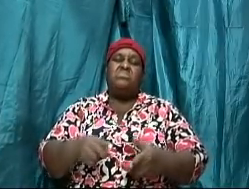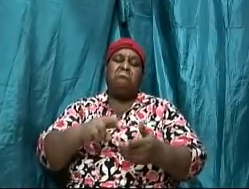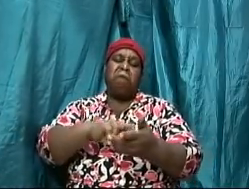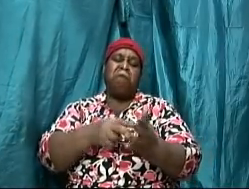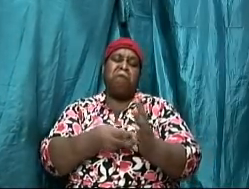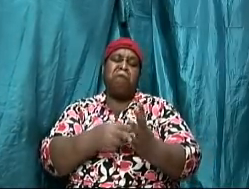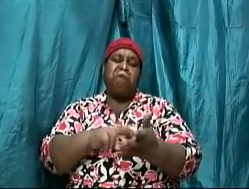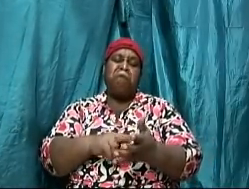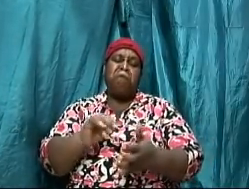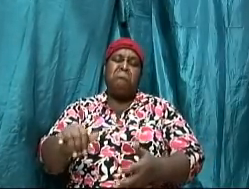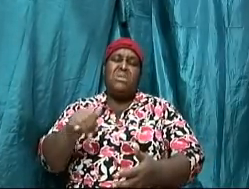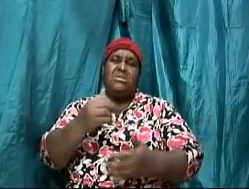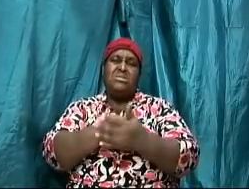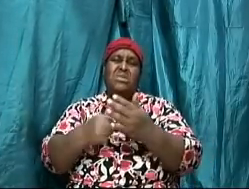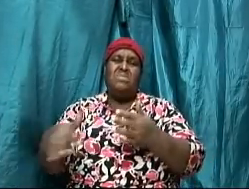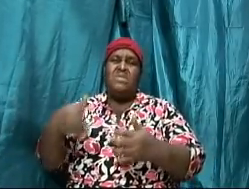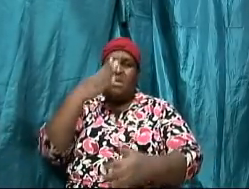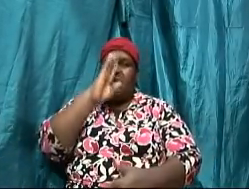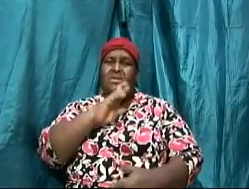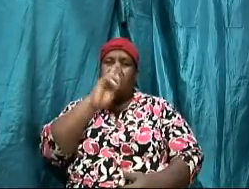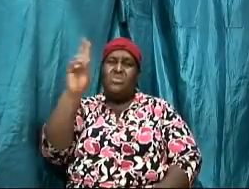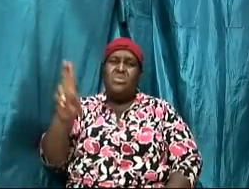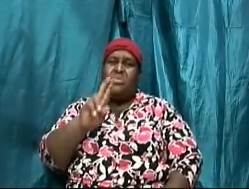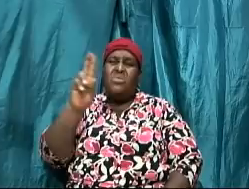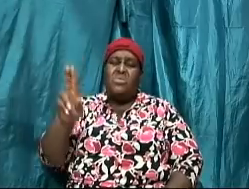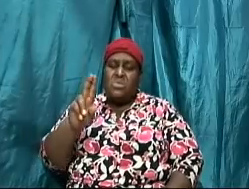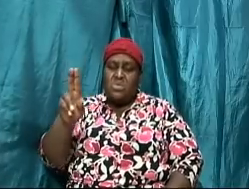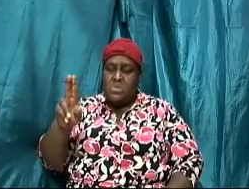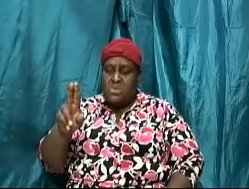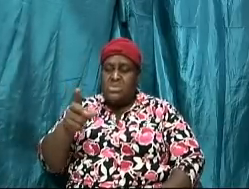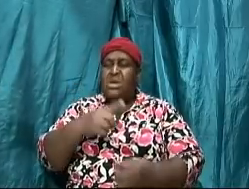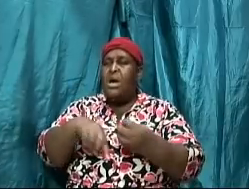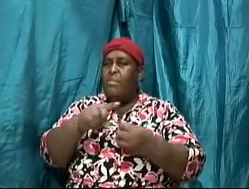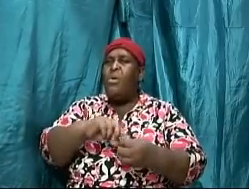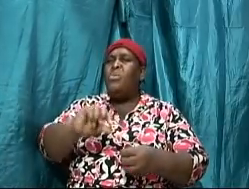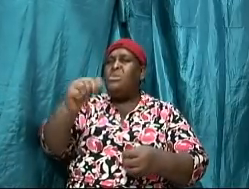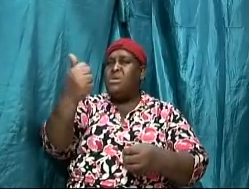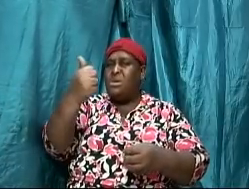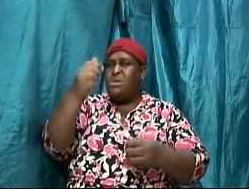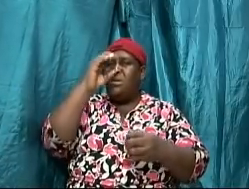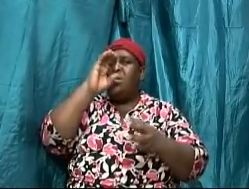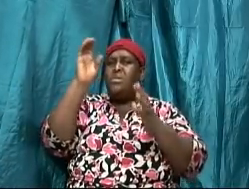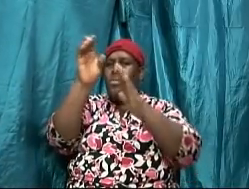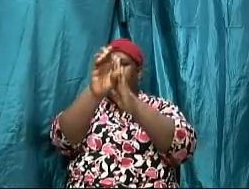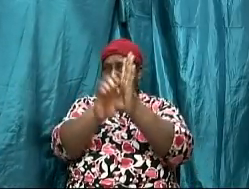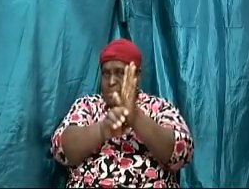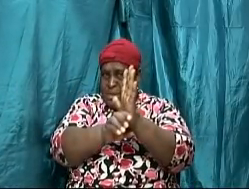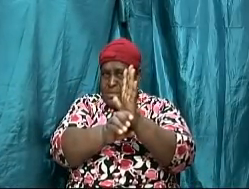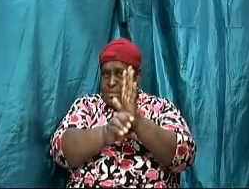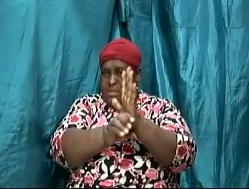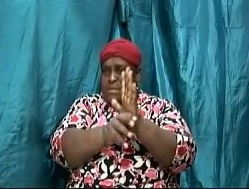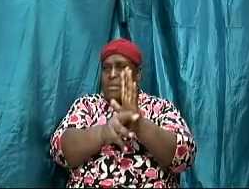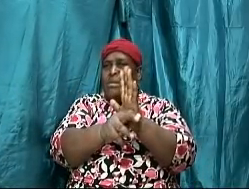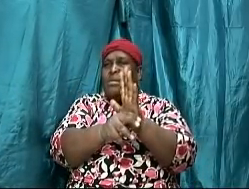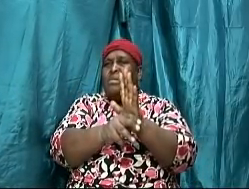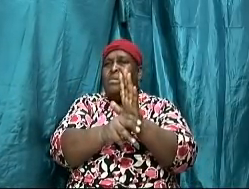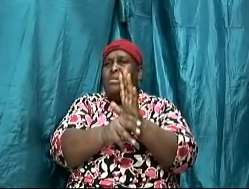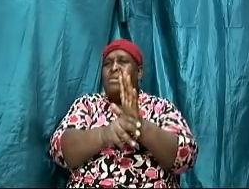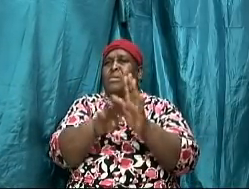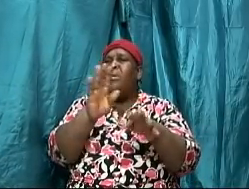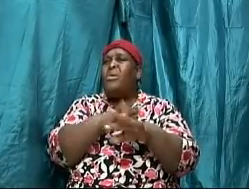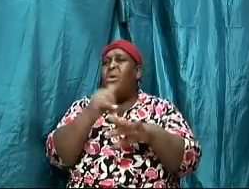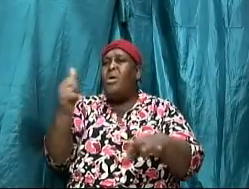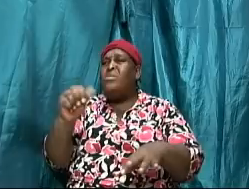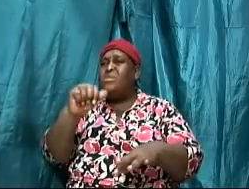to use in relation to the Ten Commandments. God called the Ten Commandments a covenant.